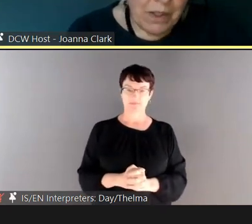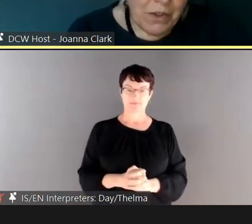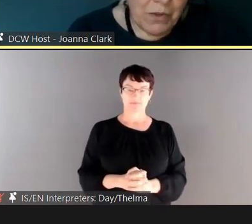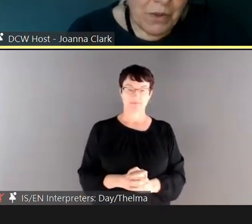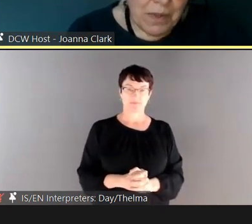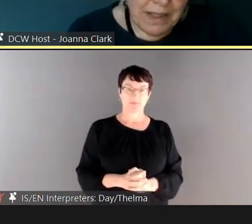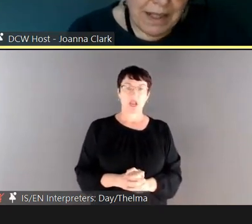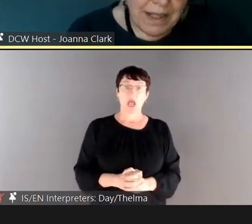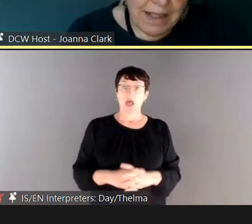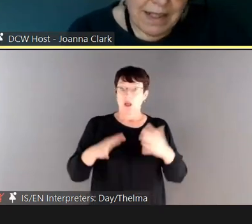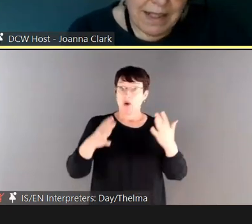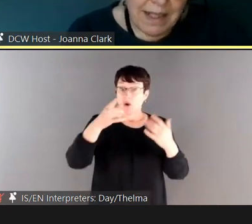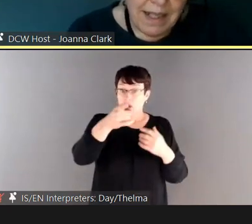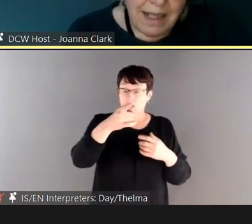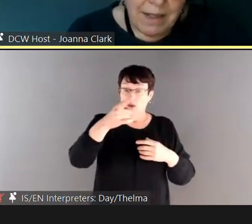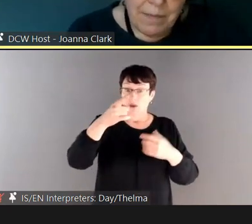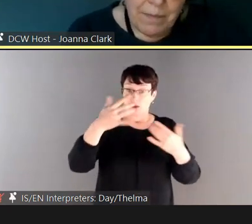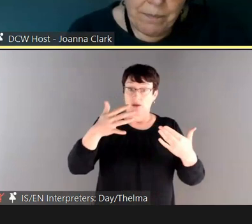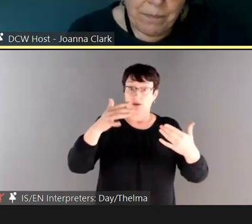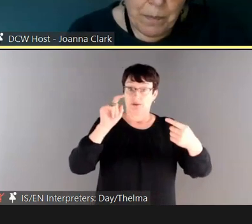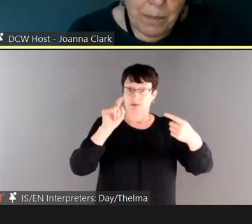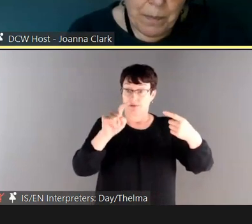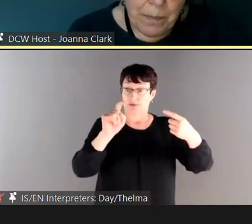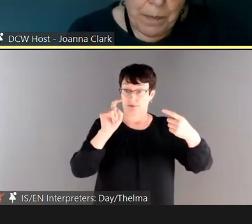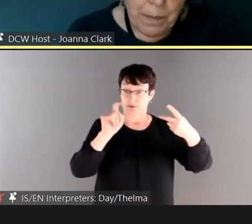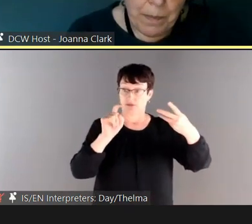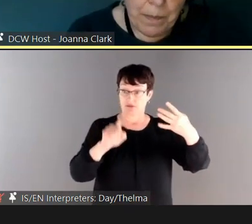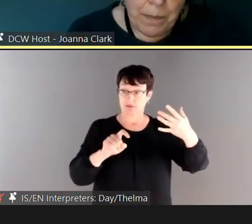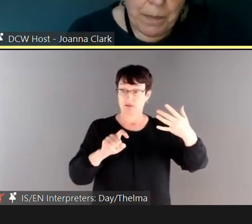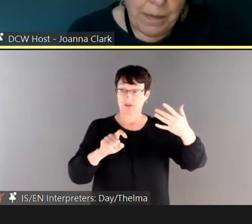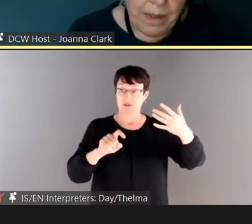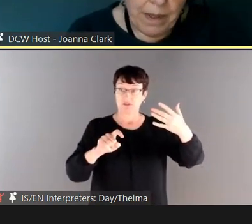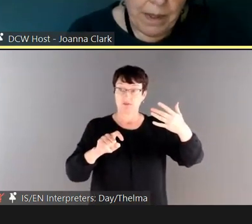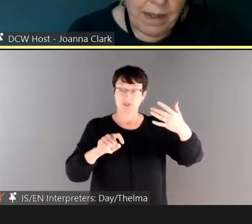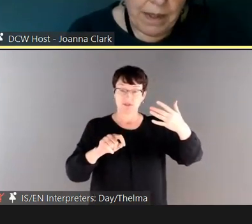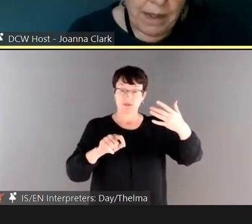And whilst you're doing that, I